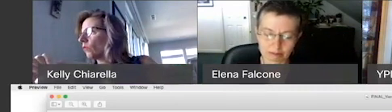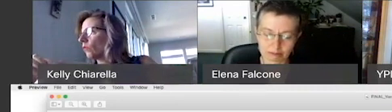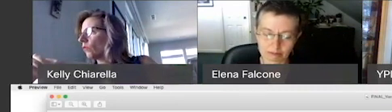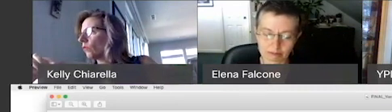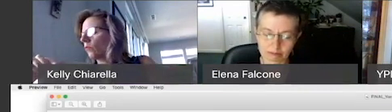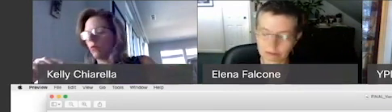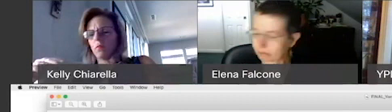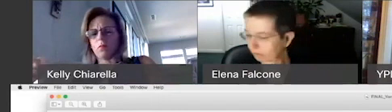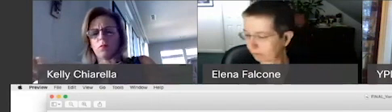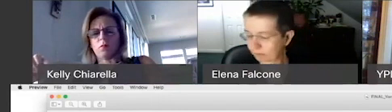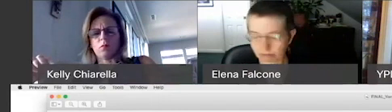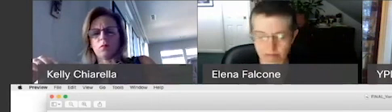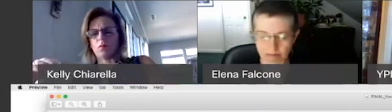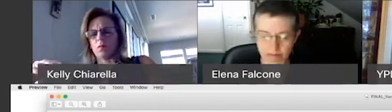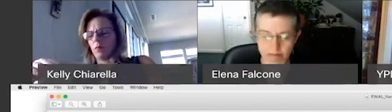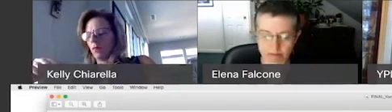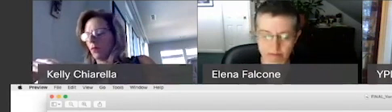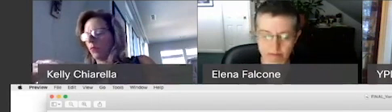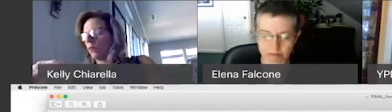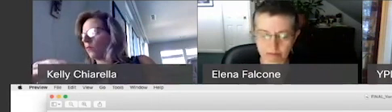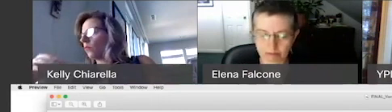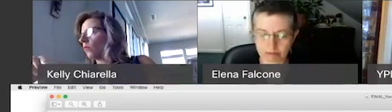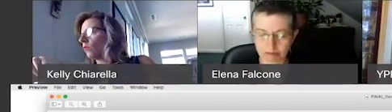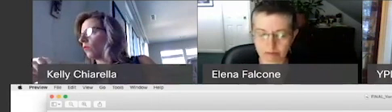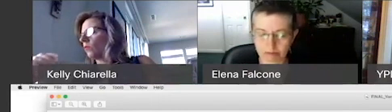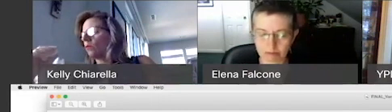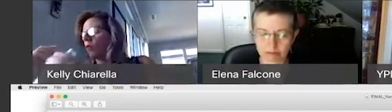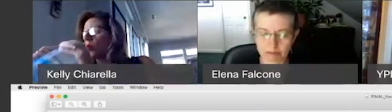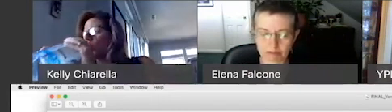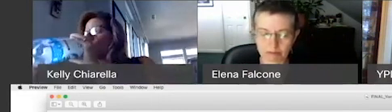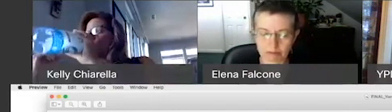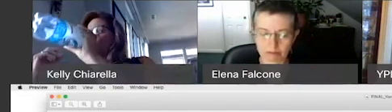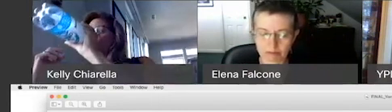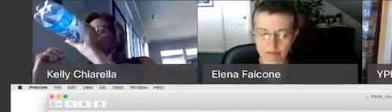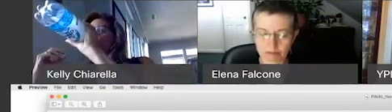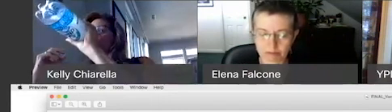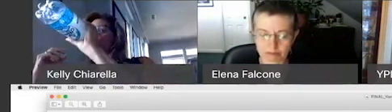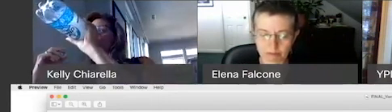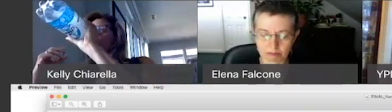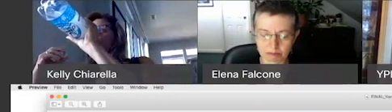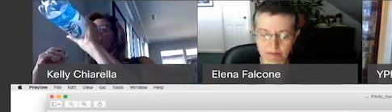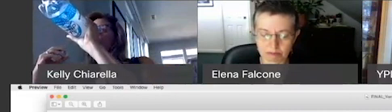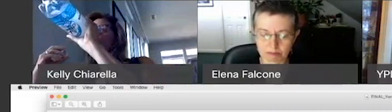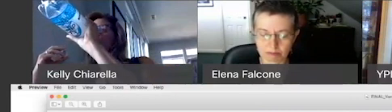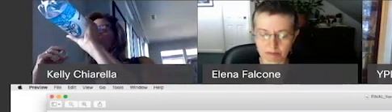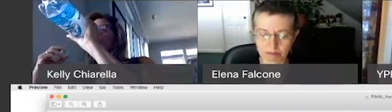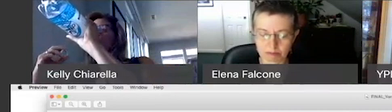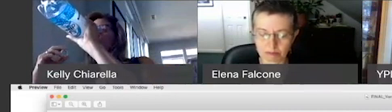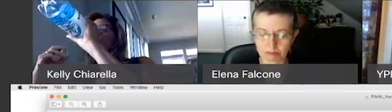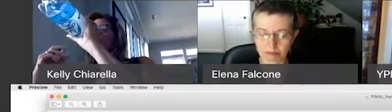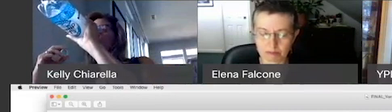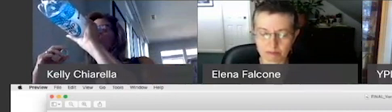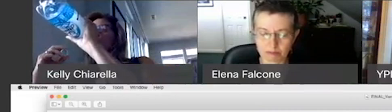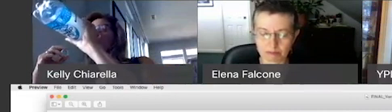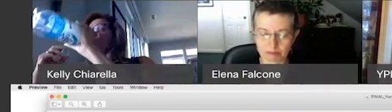of. Perhaps the most common phone scam we've ever seen in this country was called the IRS scam, where the caller would say he was an IRS